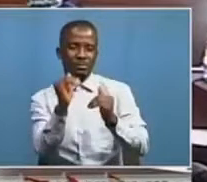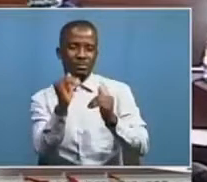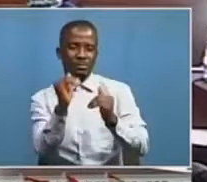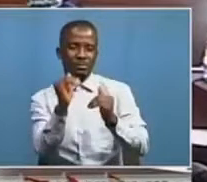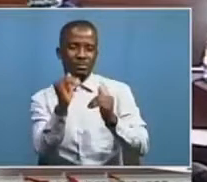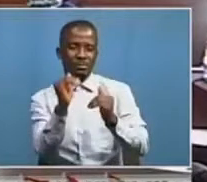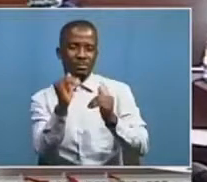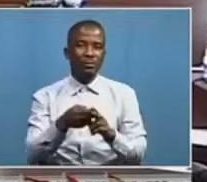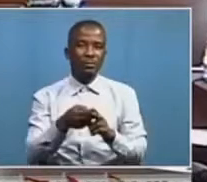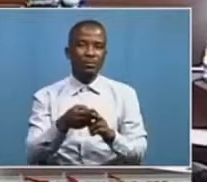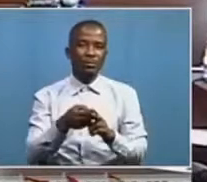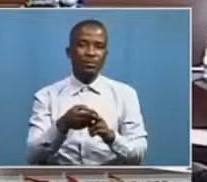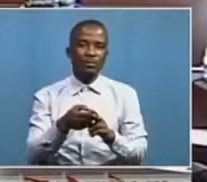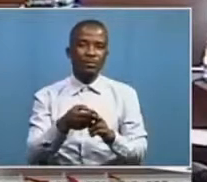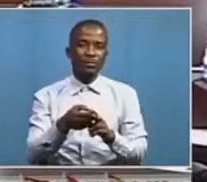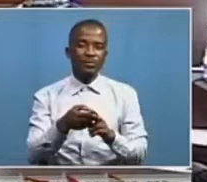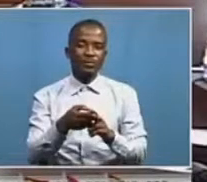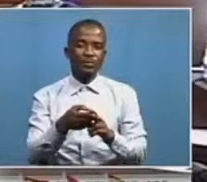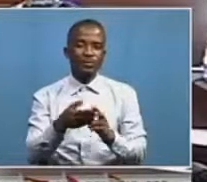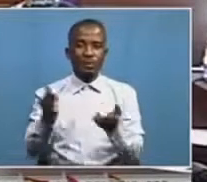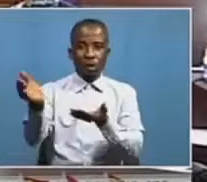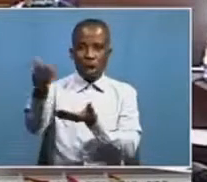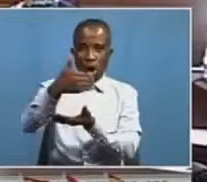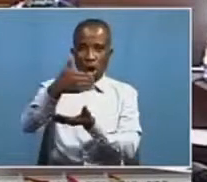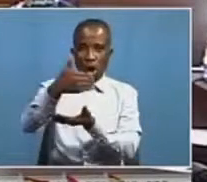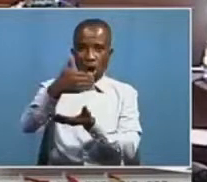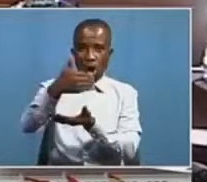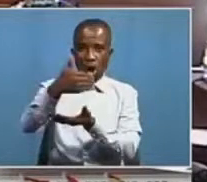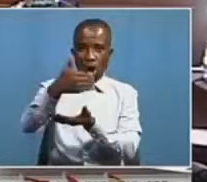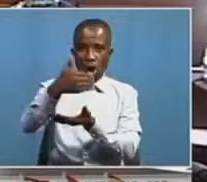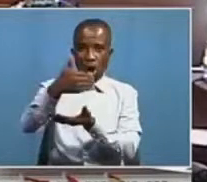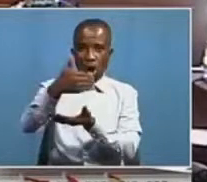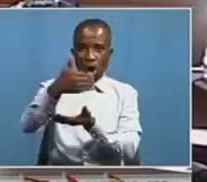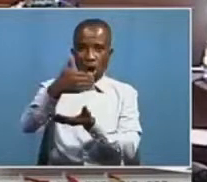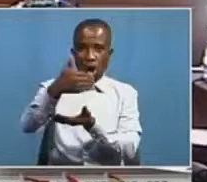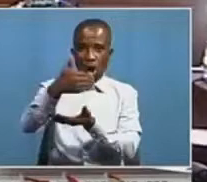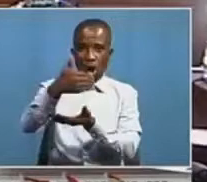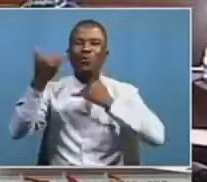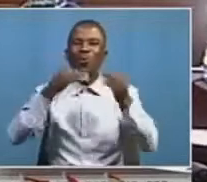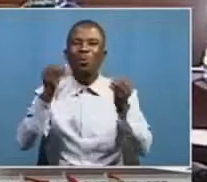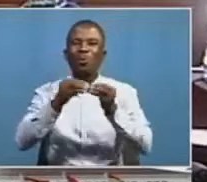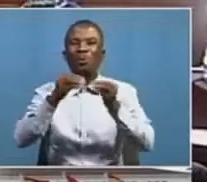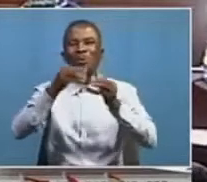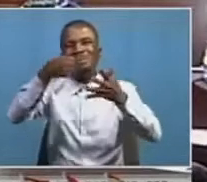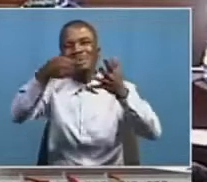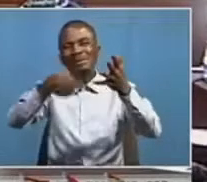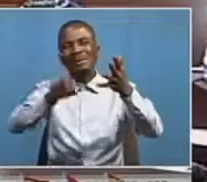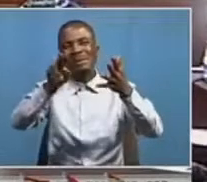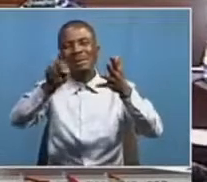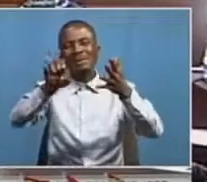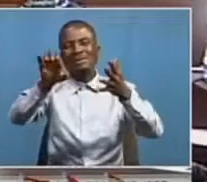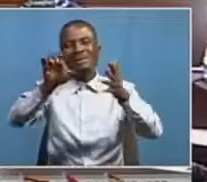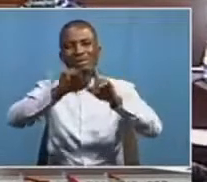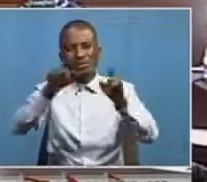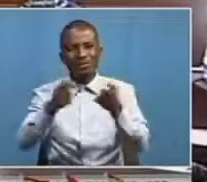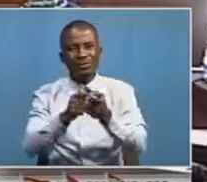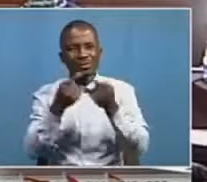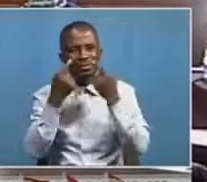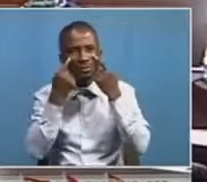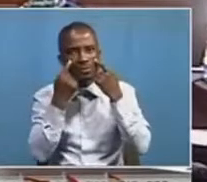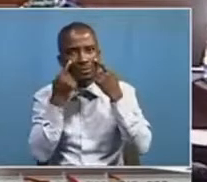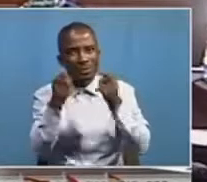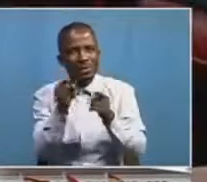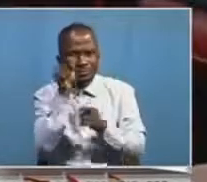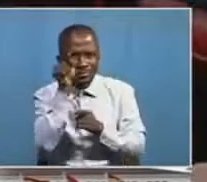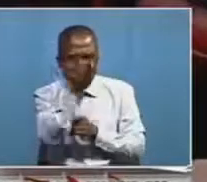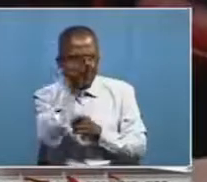initially collated by the chairperson contained errors, which his party, the National NDC, the National Democratic Congress, pointed